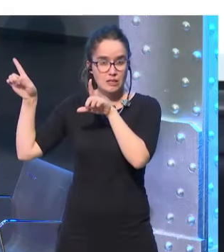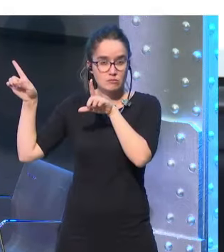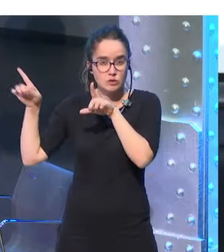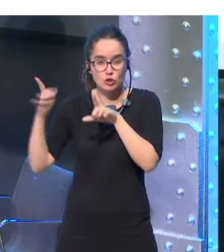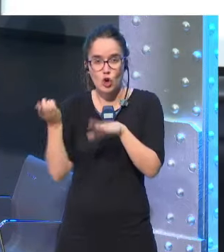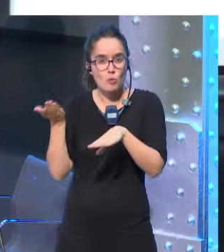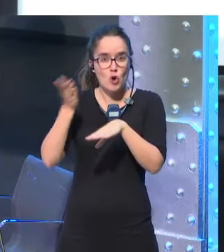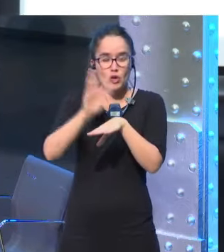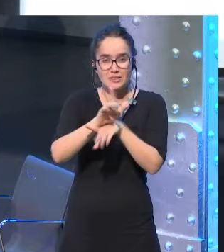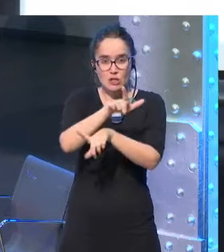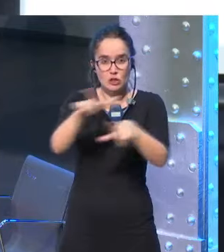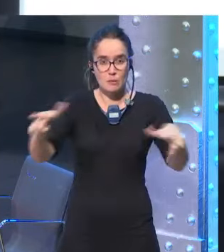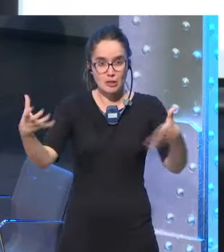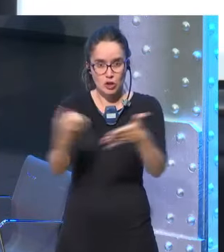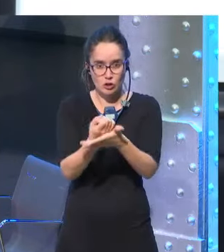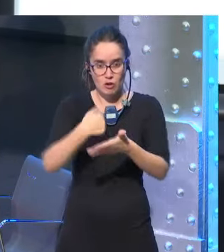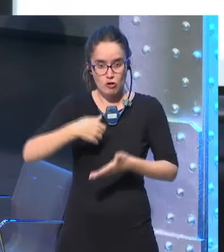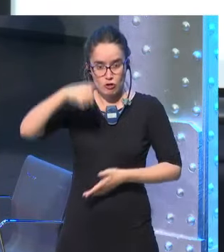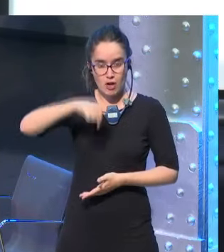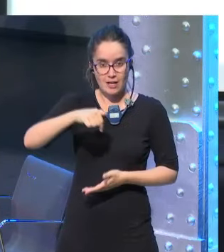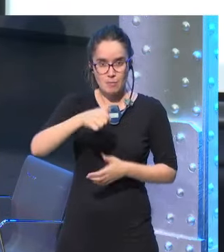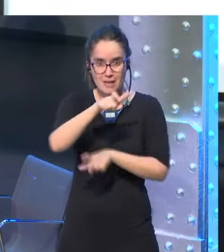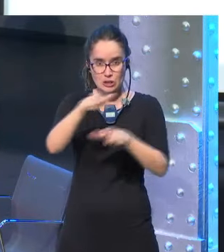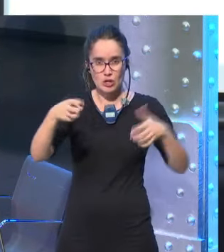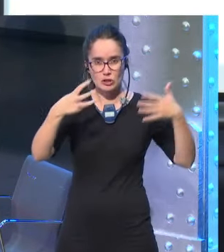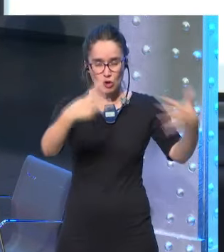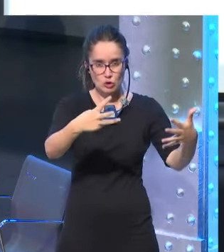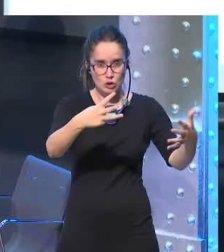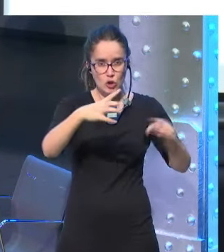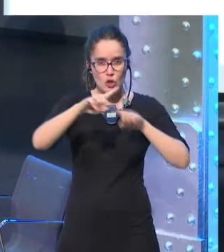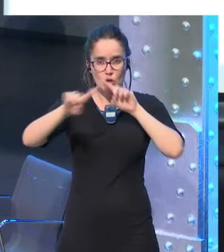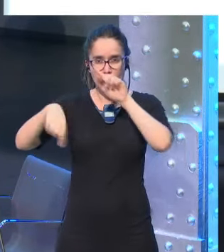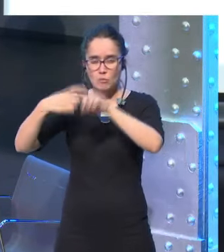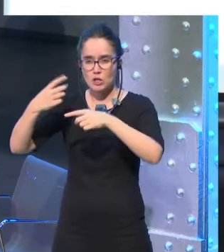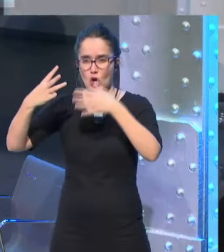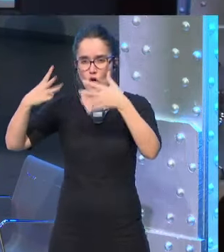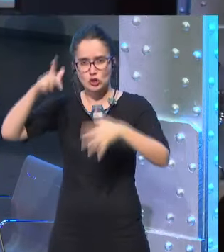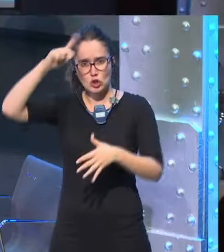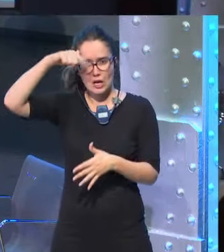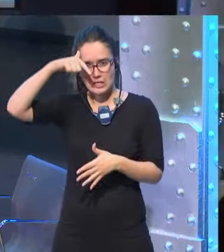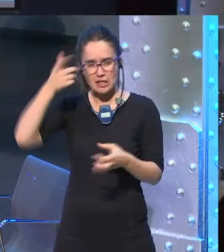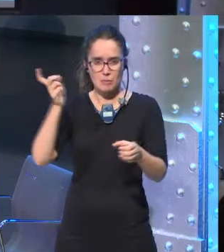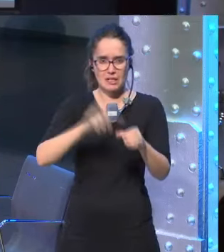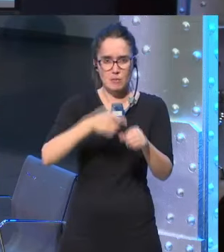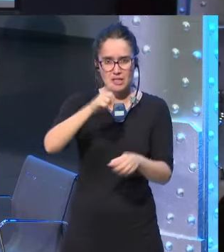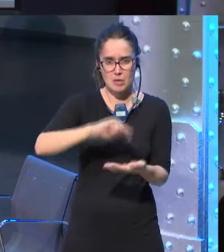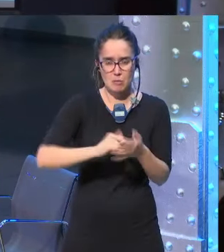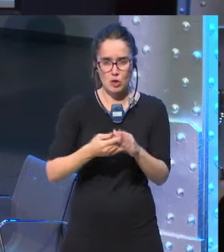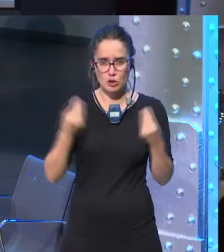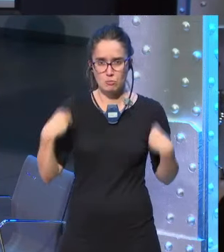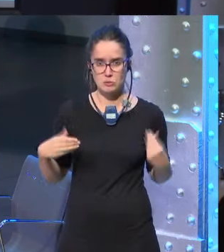here, and there are 8 other professorships involved in this project.